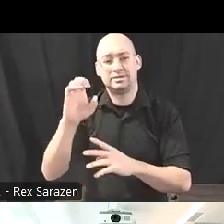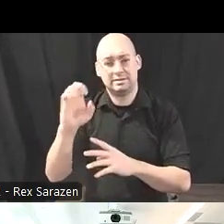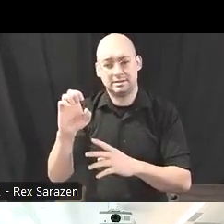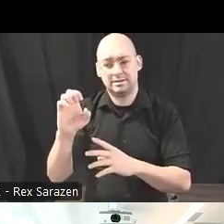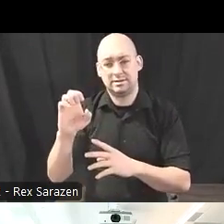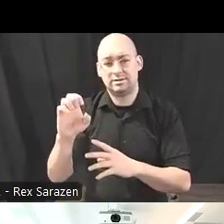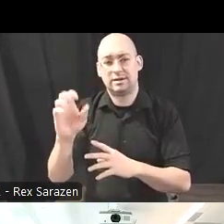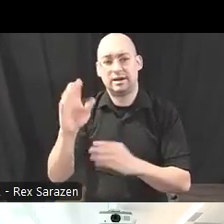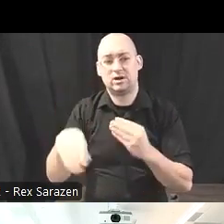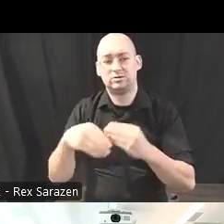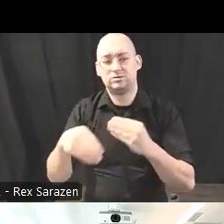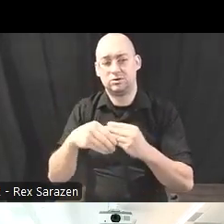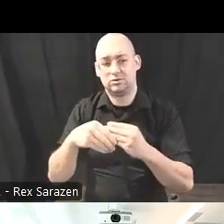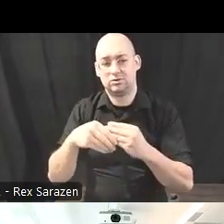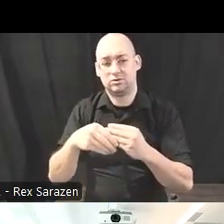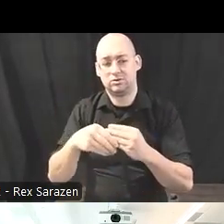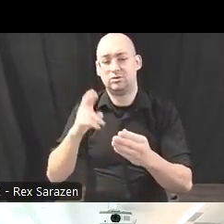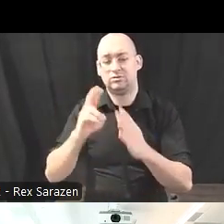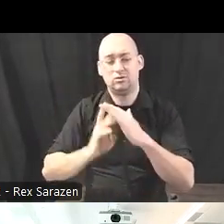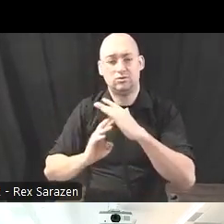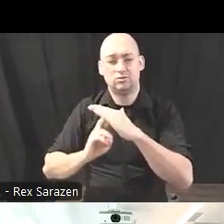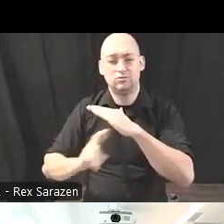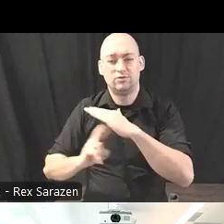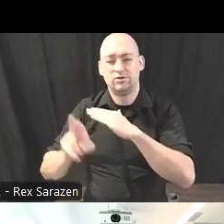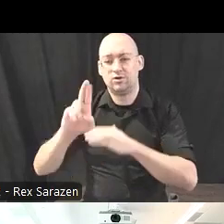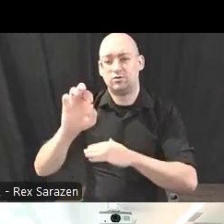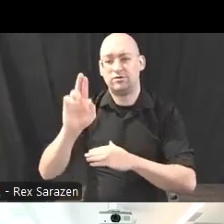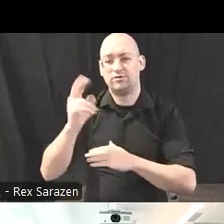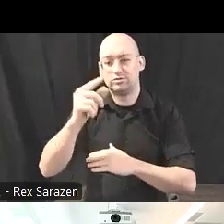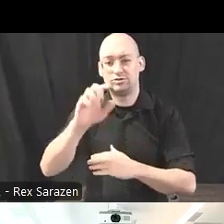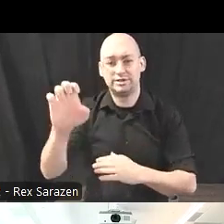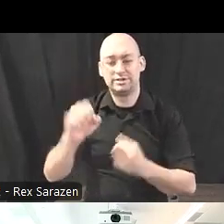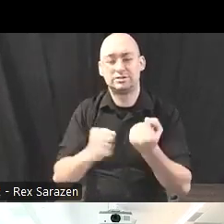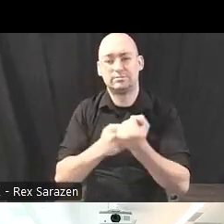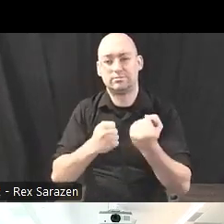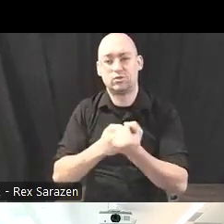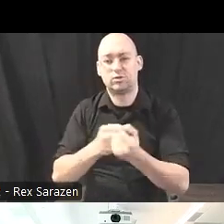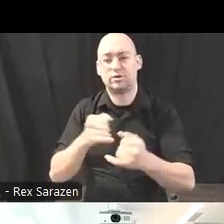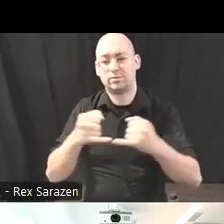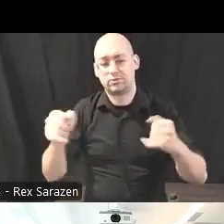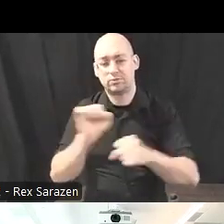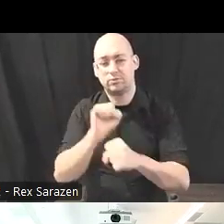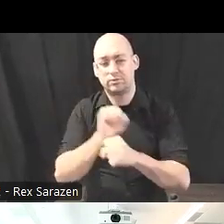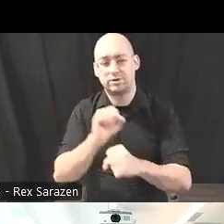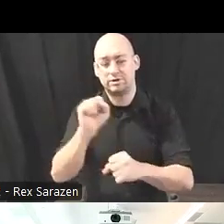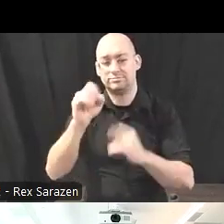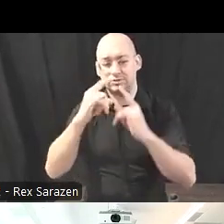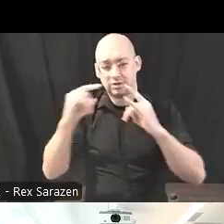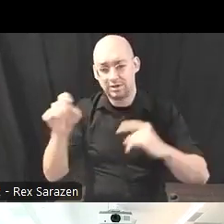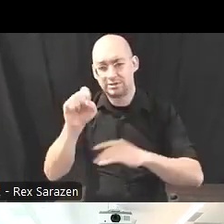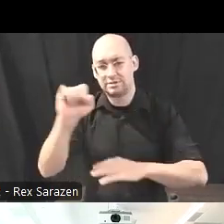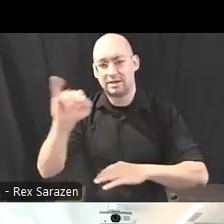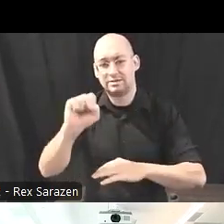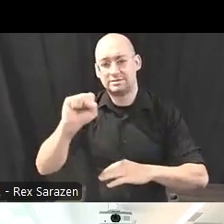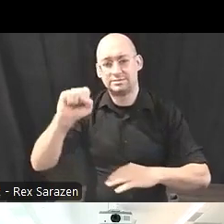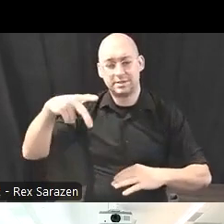but also refugee support, border work, disaster shelters, SSI, SSP,